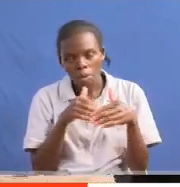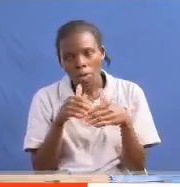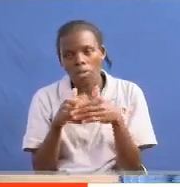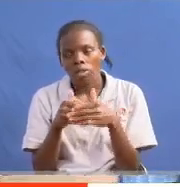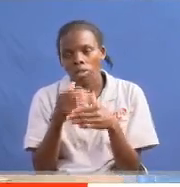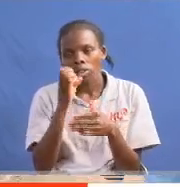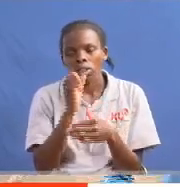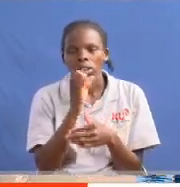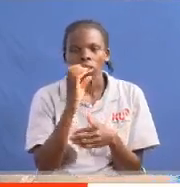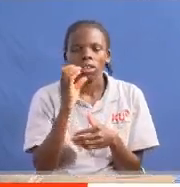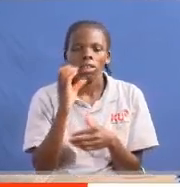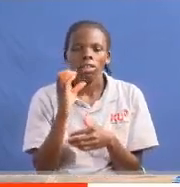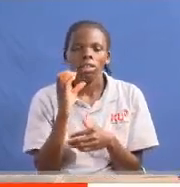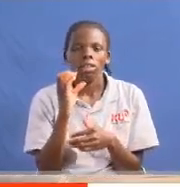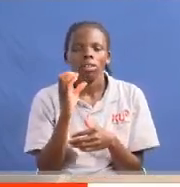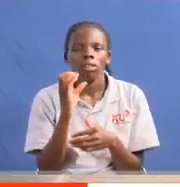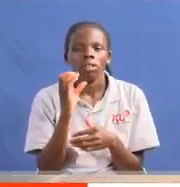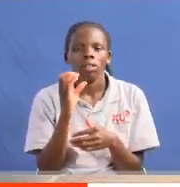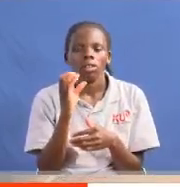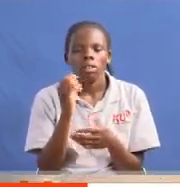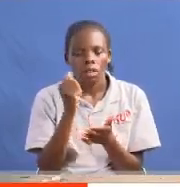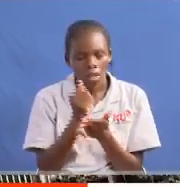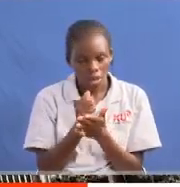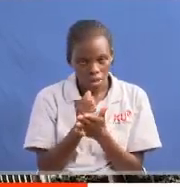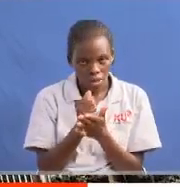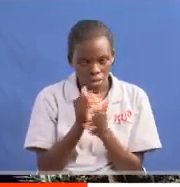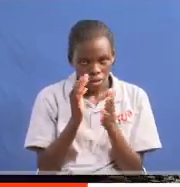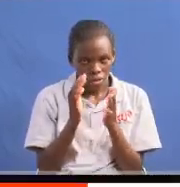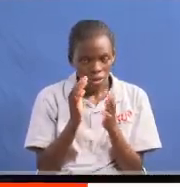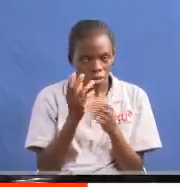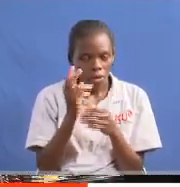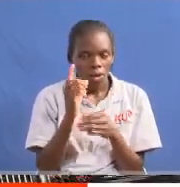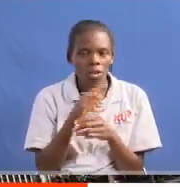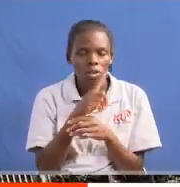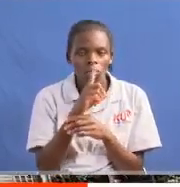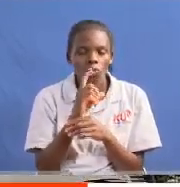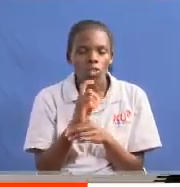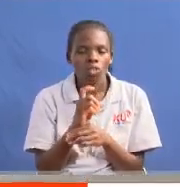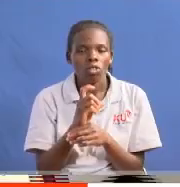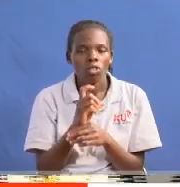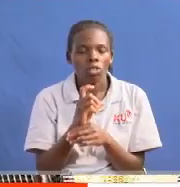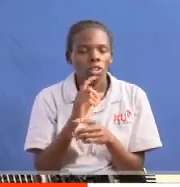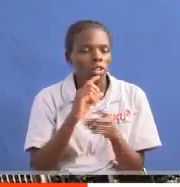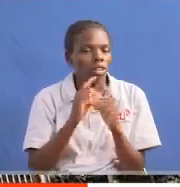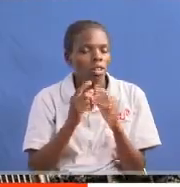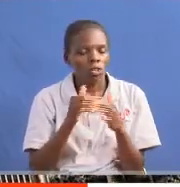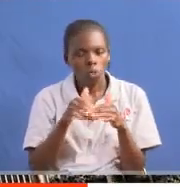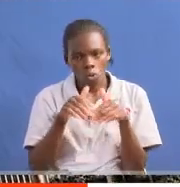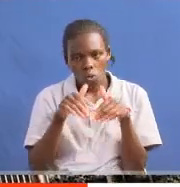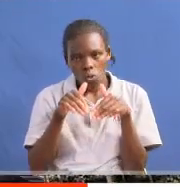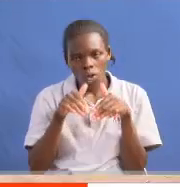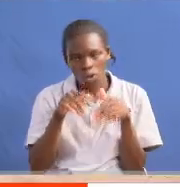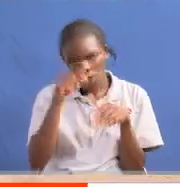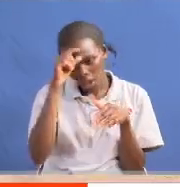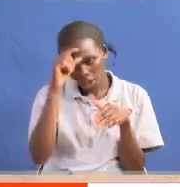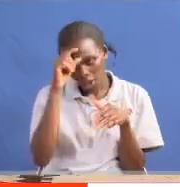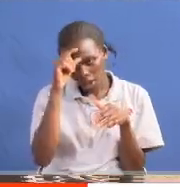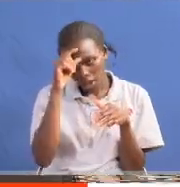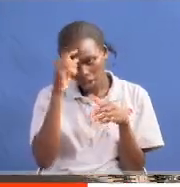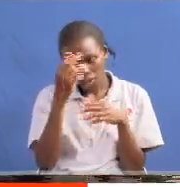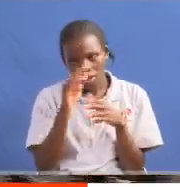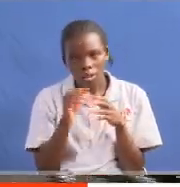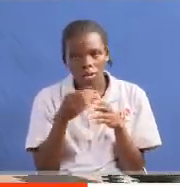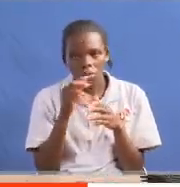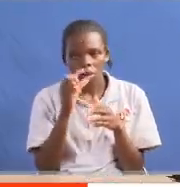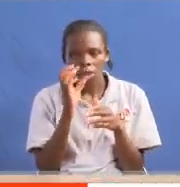and Anti-Corruption Commission ESCC headquarters, where he is being questioned. The journalists waiting on the governor were neither